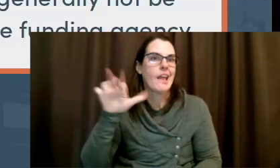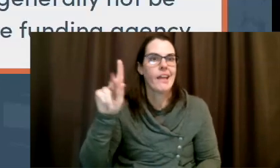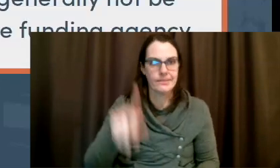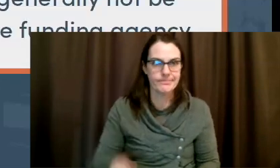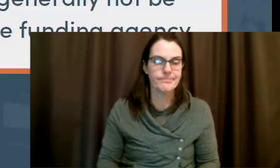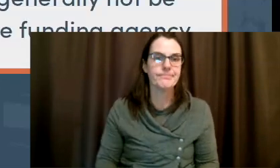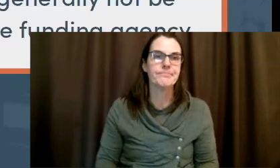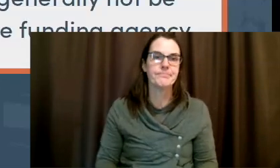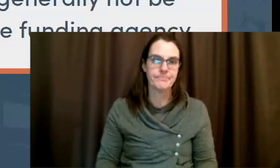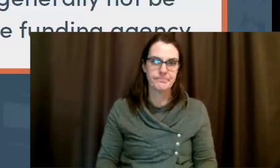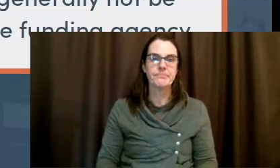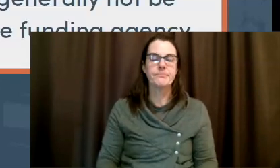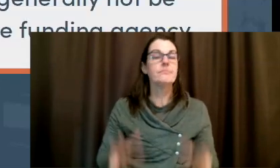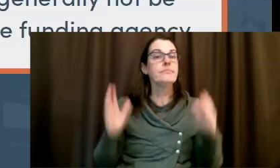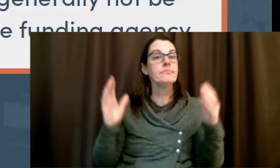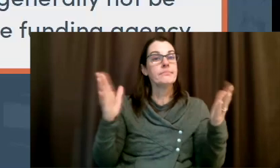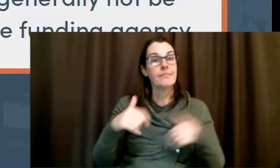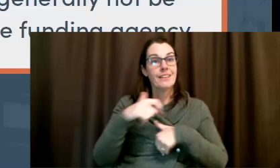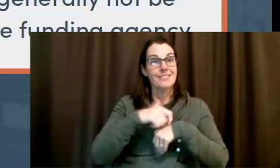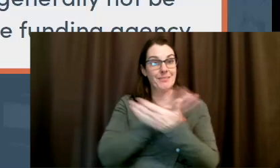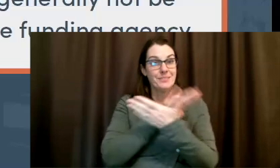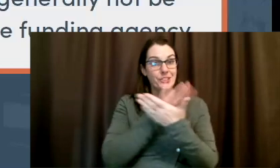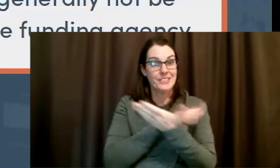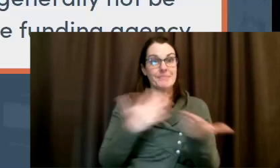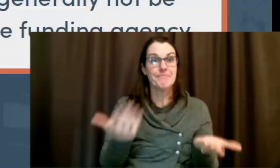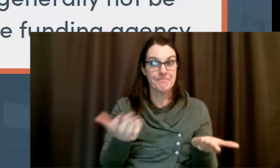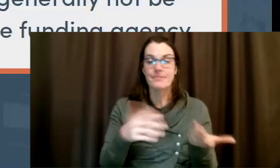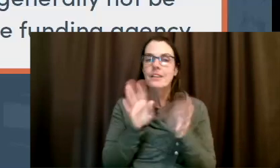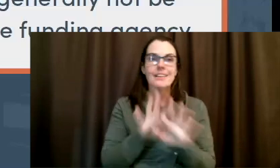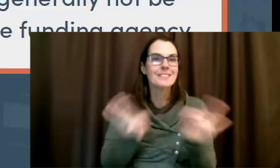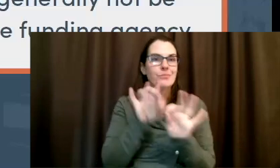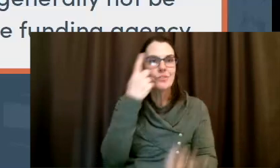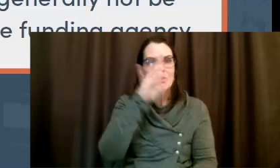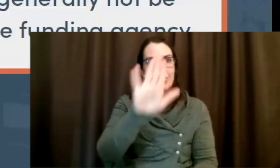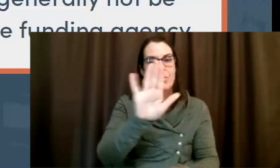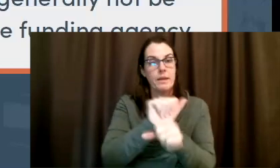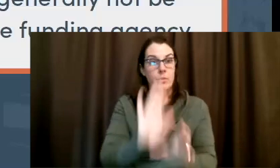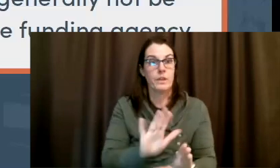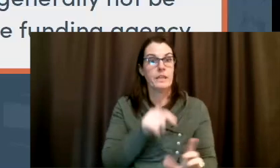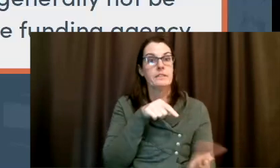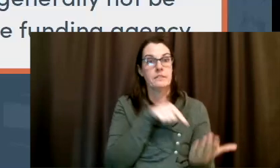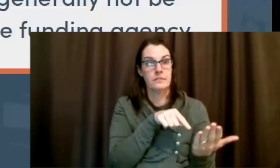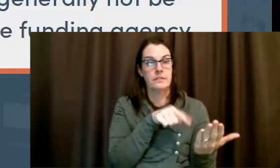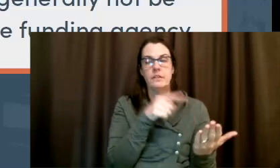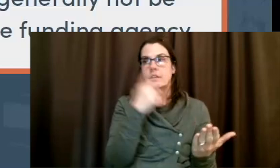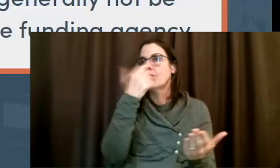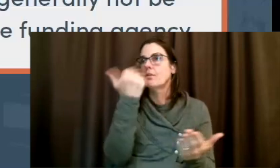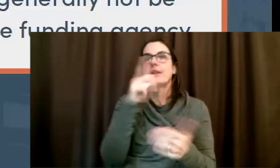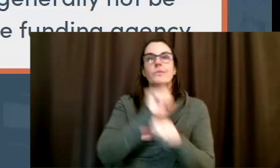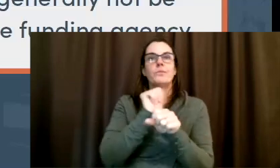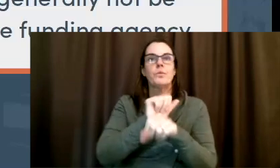And then also timesheets. So it's important for your employees to be, or anybody working on a federal